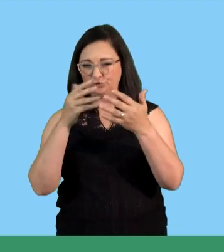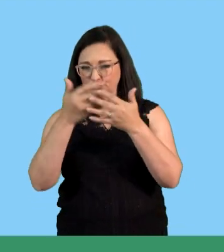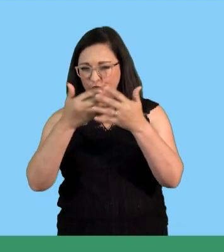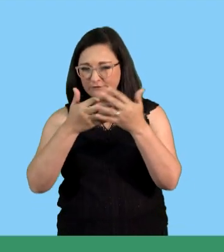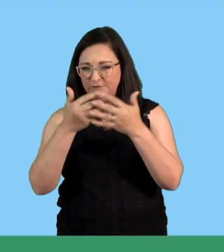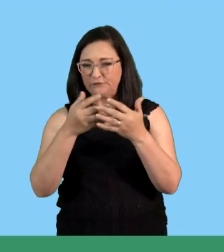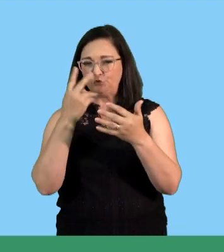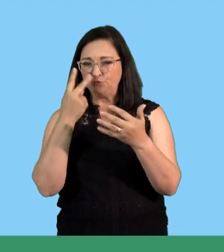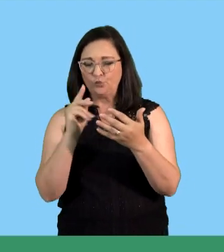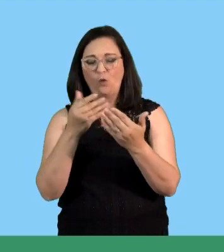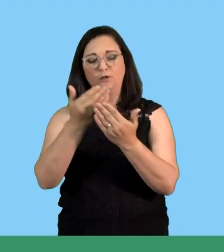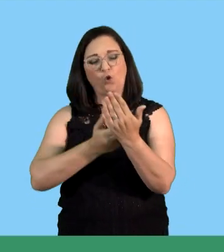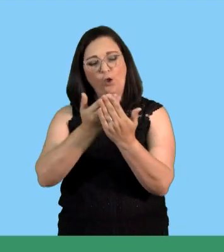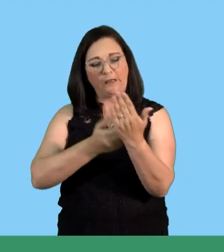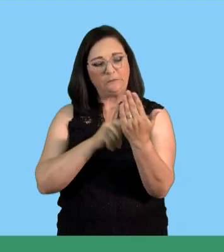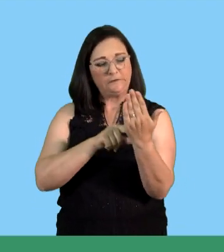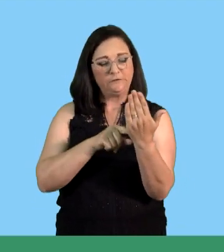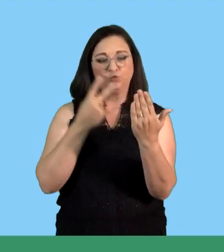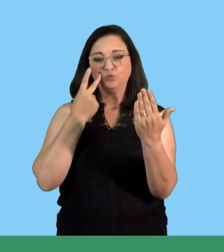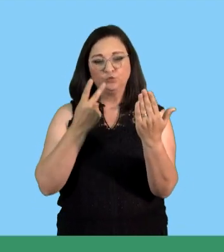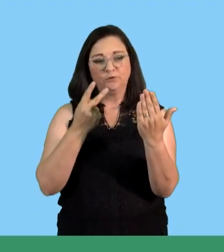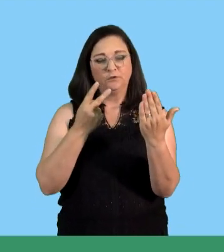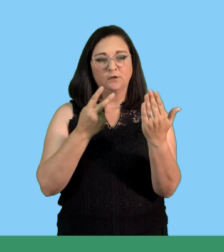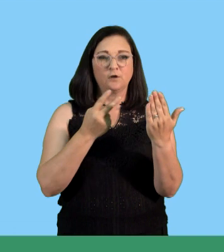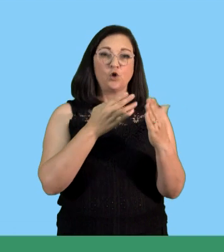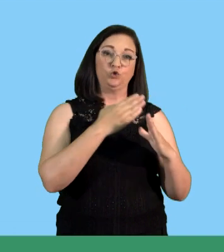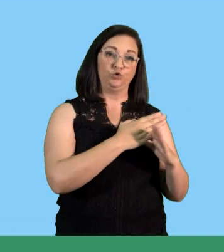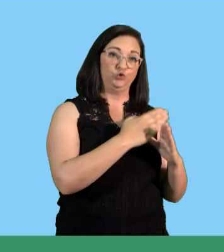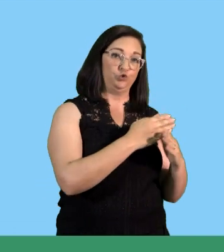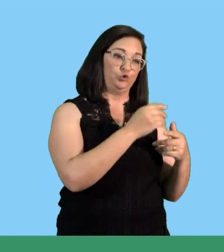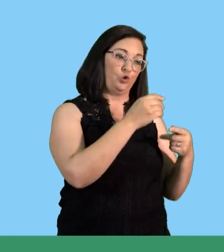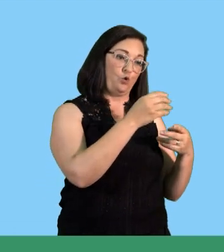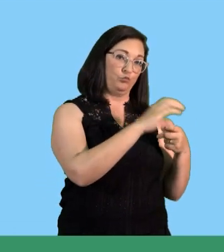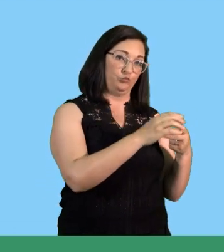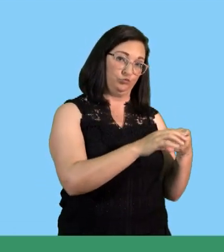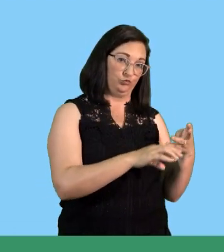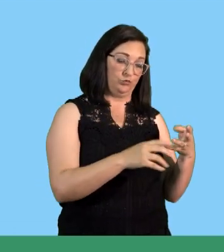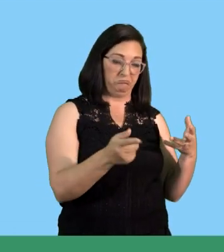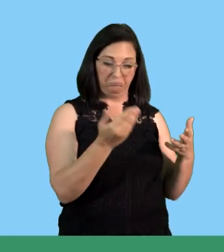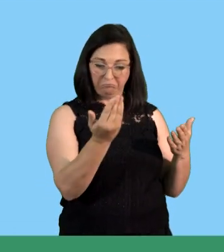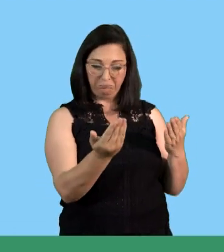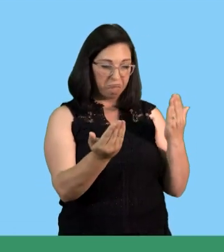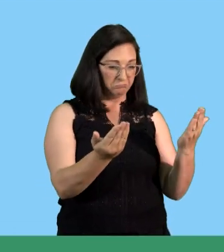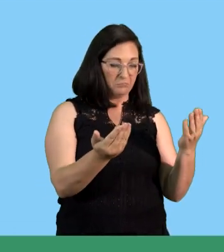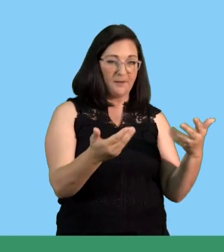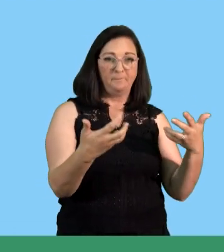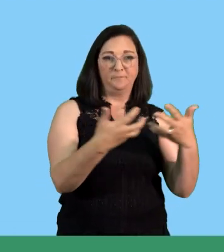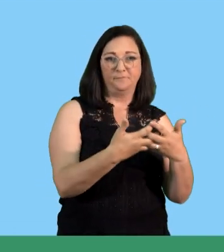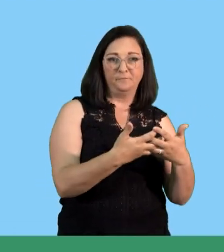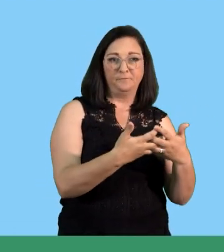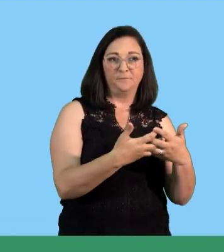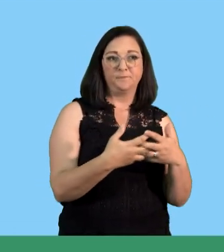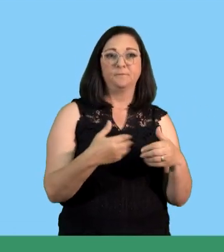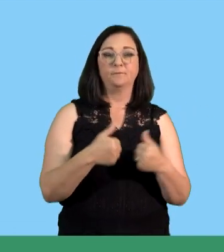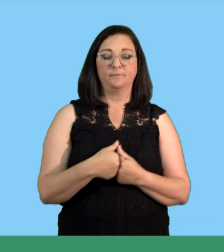we doing? We check the application documents against the requirements of the job. Candidates who meet the minimum